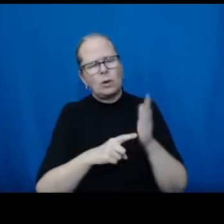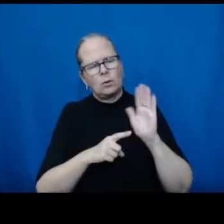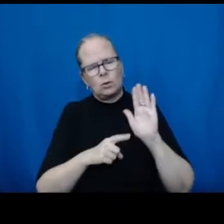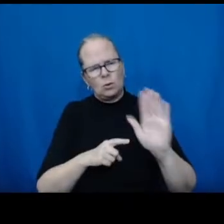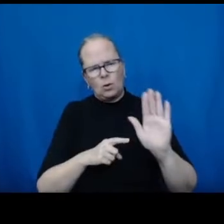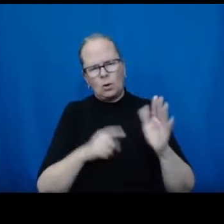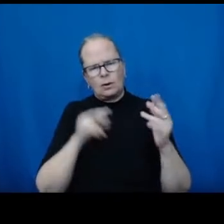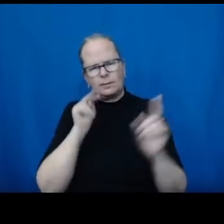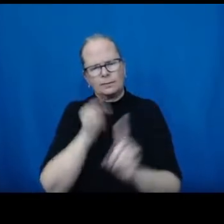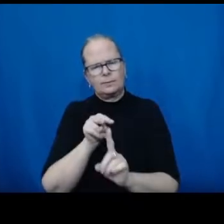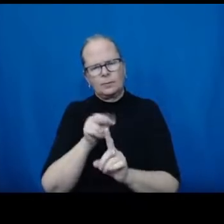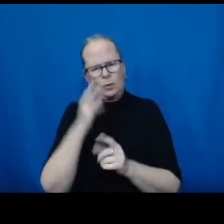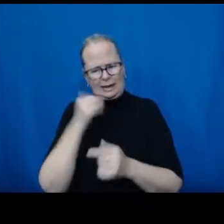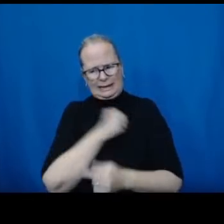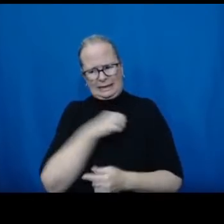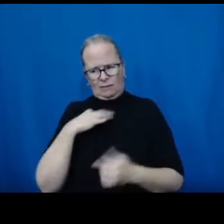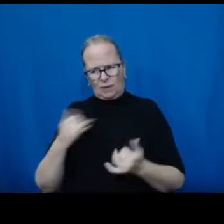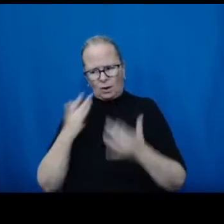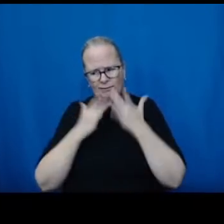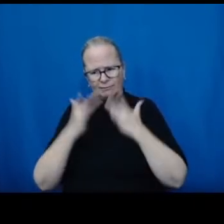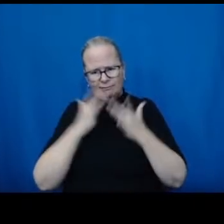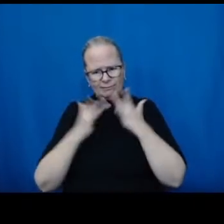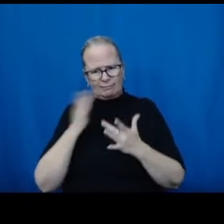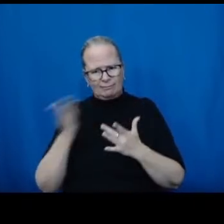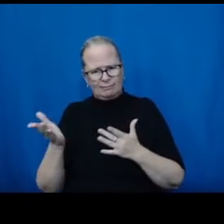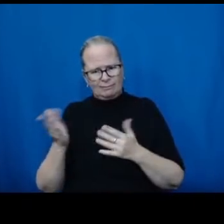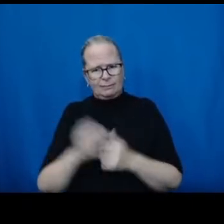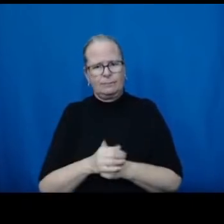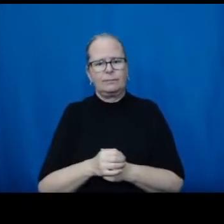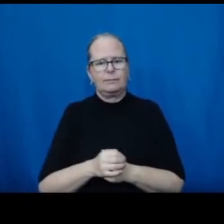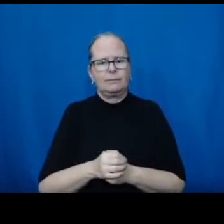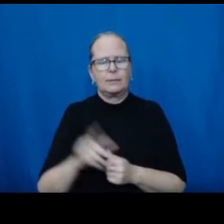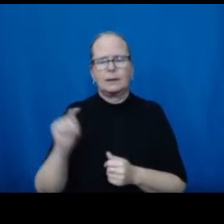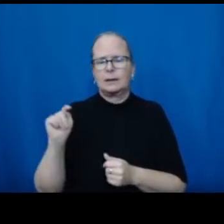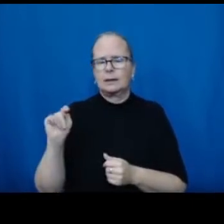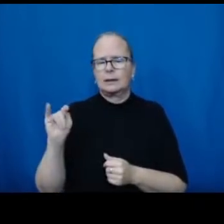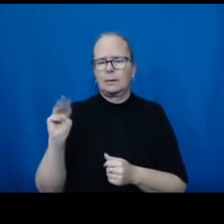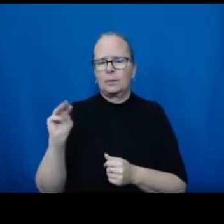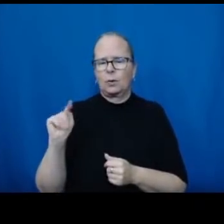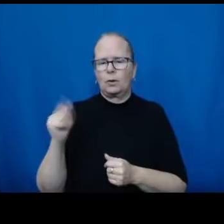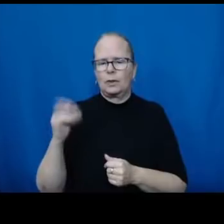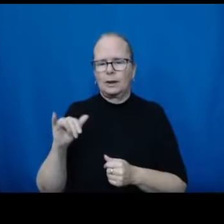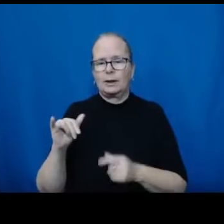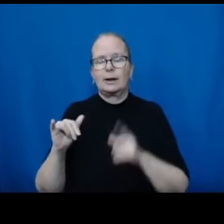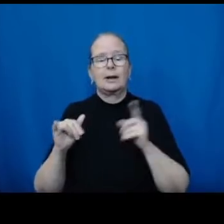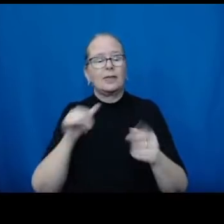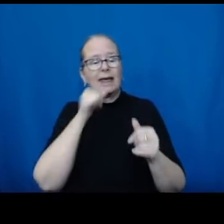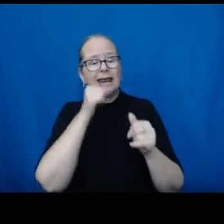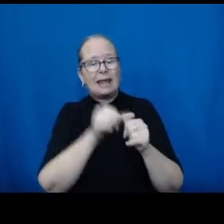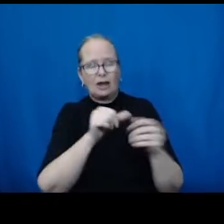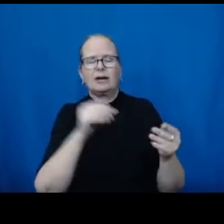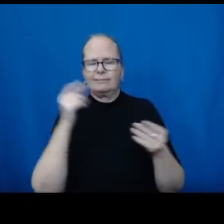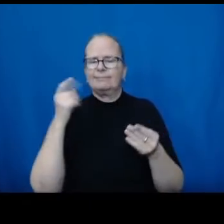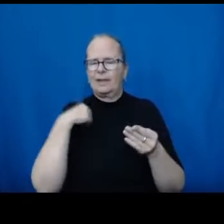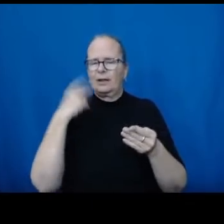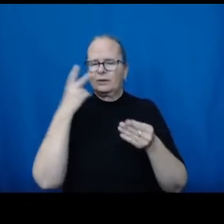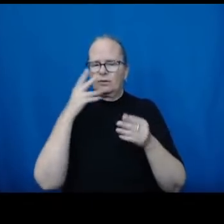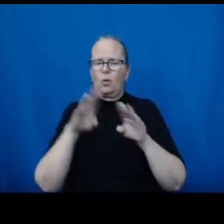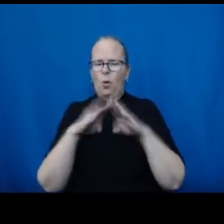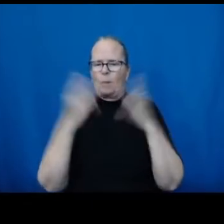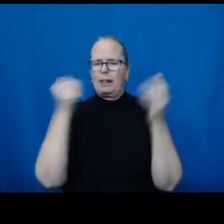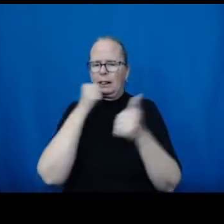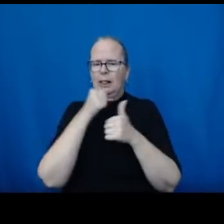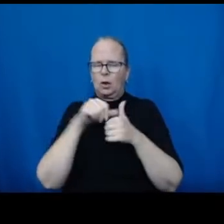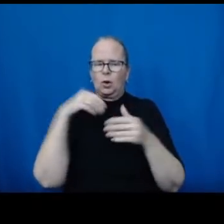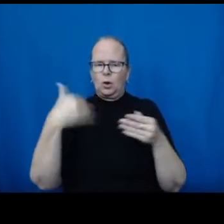I can start. Yeah, I'm aware of the letter, and it is extremely frustrating. And I do think this matters. It matters for a